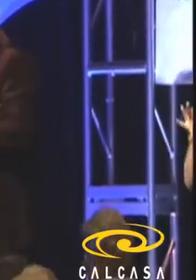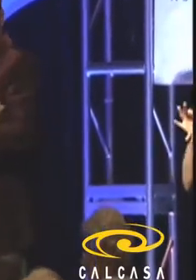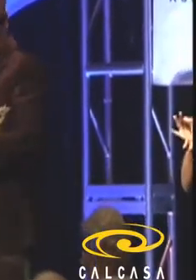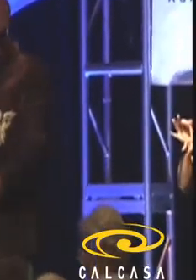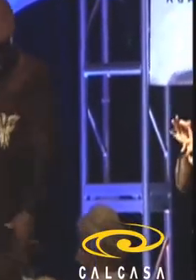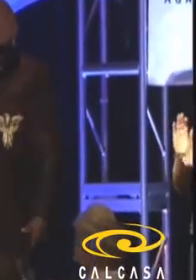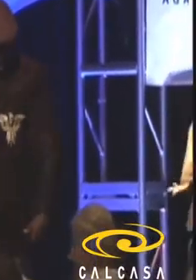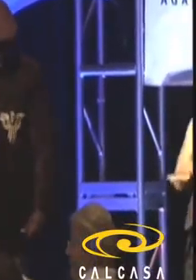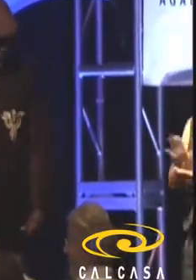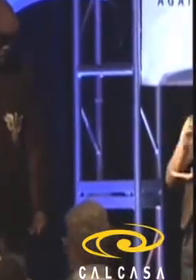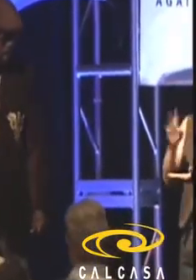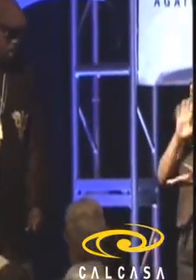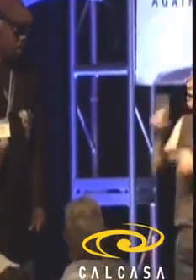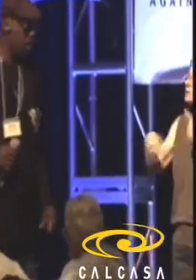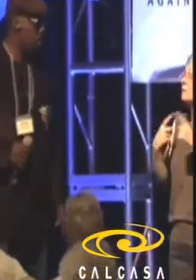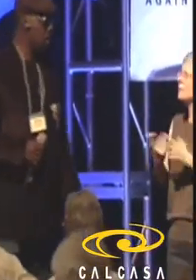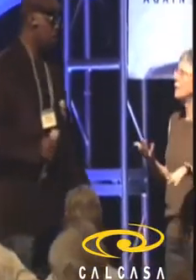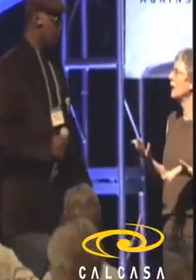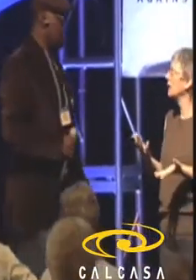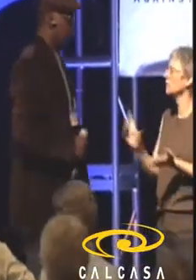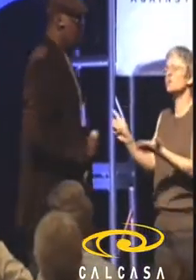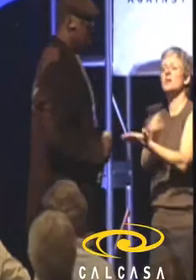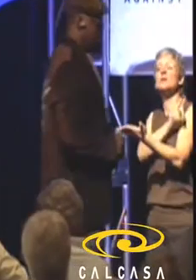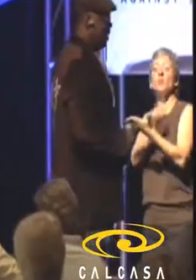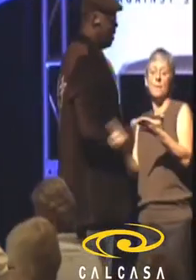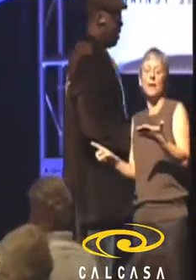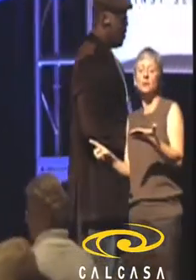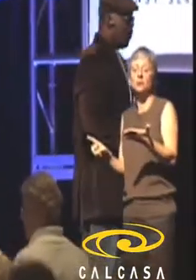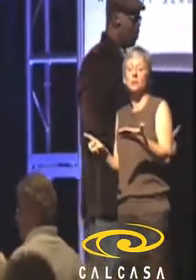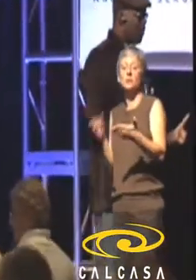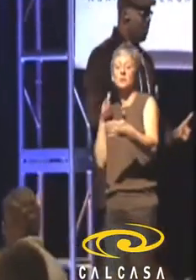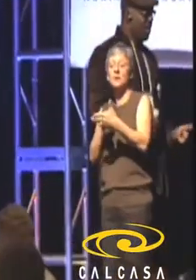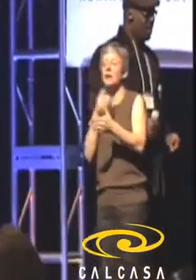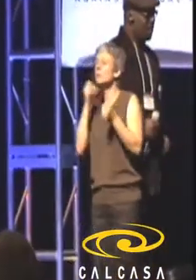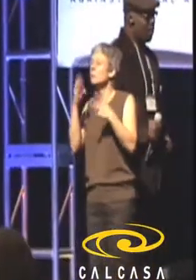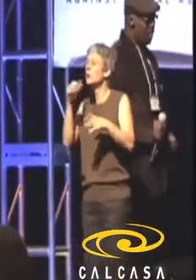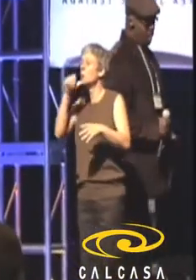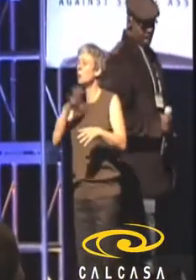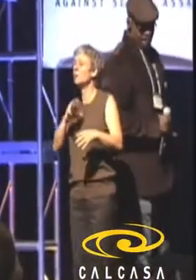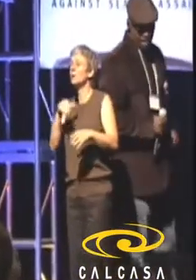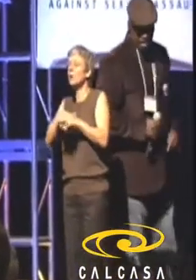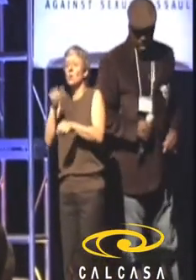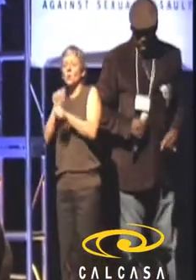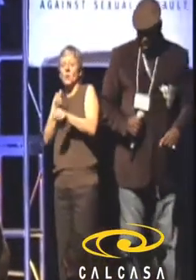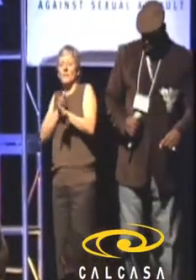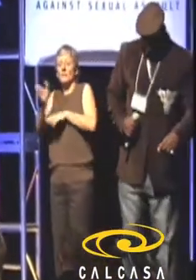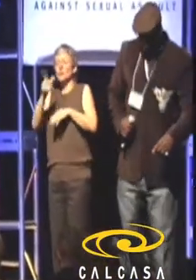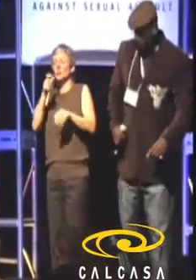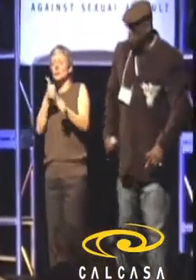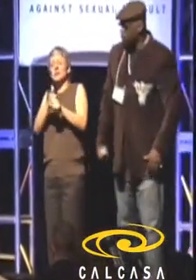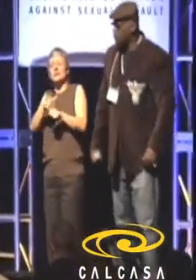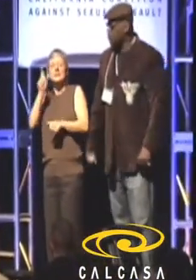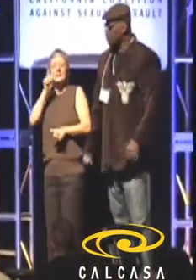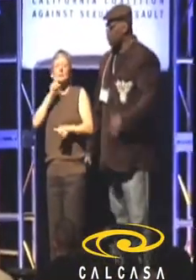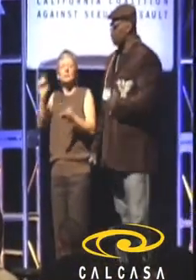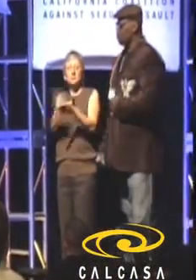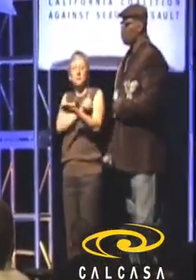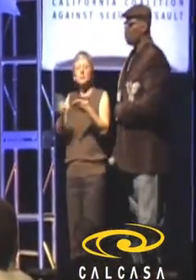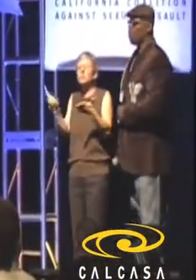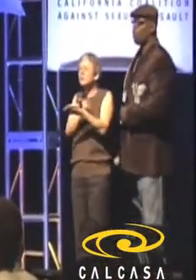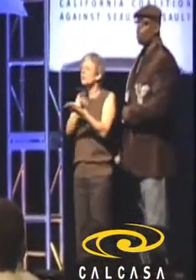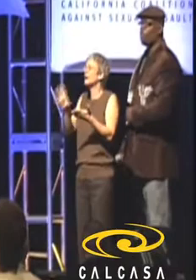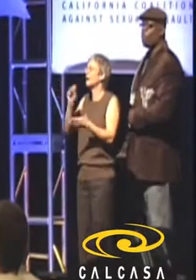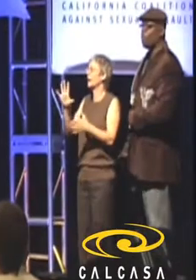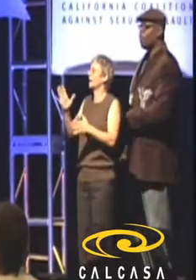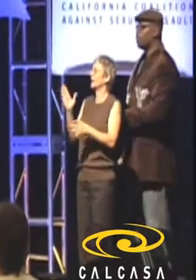piece, and it talks about discrimination. And there's so many women in the work field that are sexually discriminated and